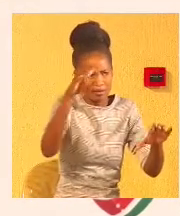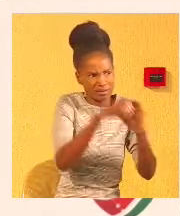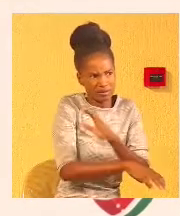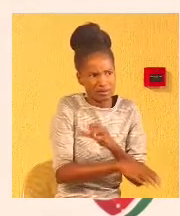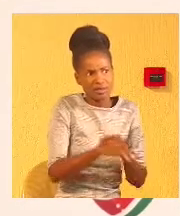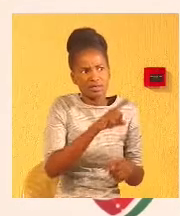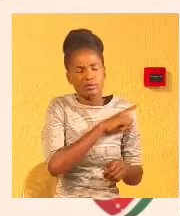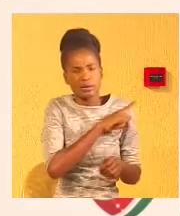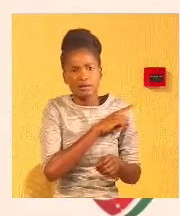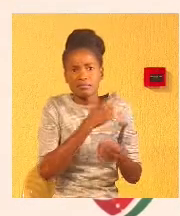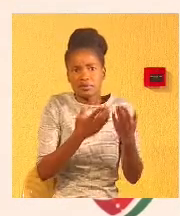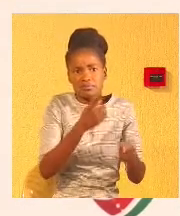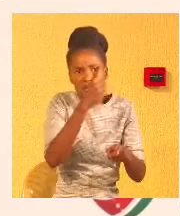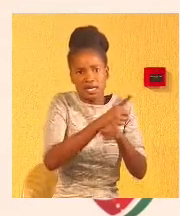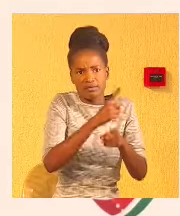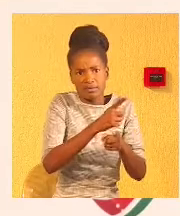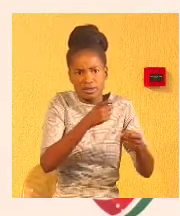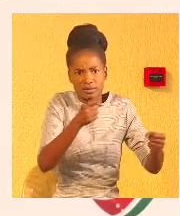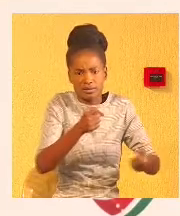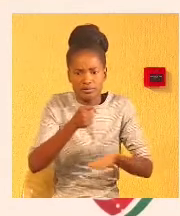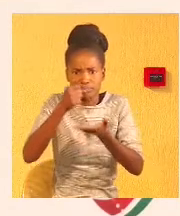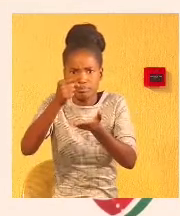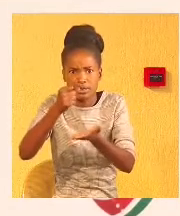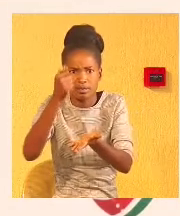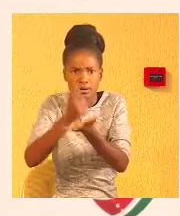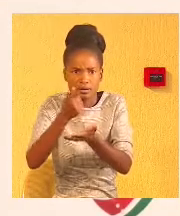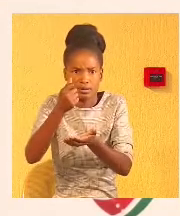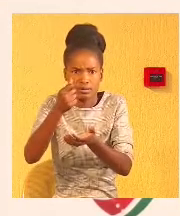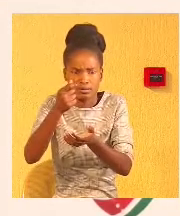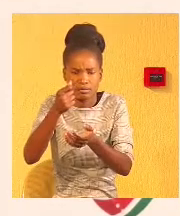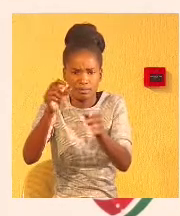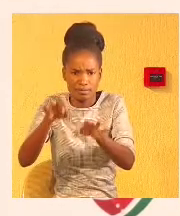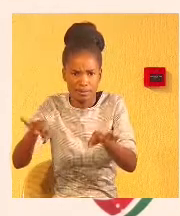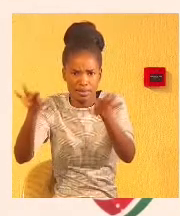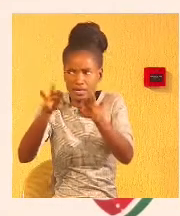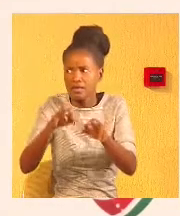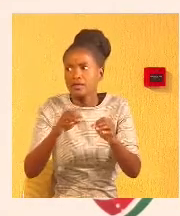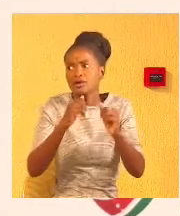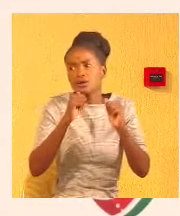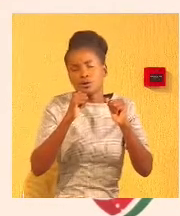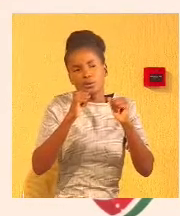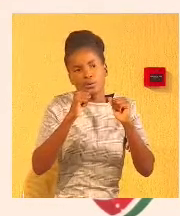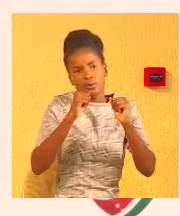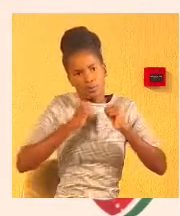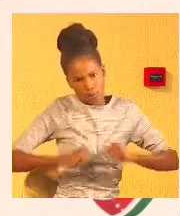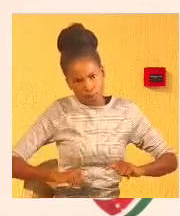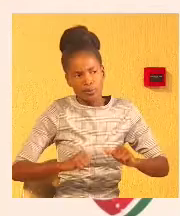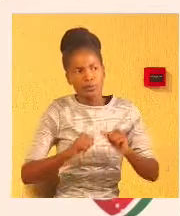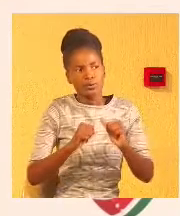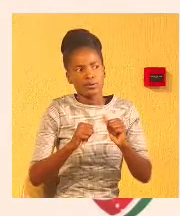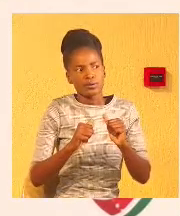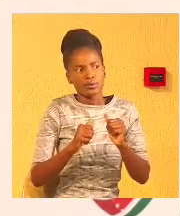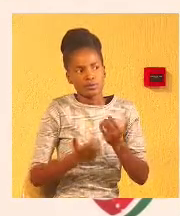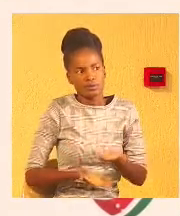guaranteeing scheme, and give a fresh break to the farmers. Thank you very much, ma'am. Thank you for now. Thank